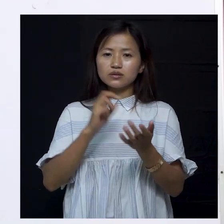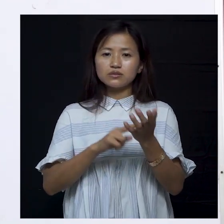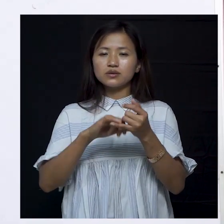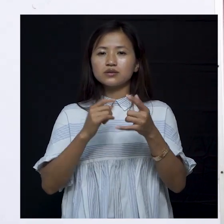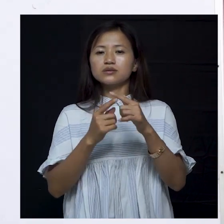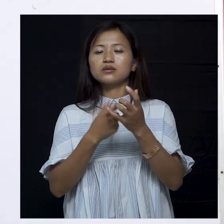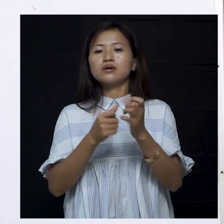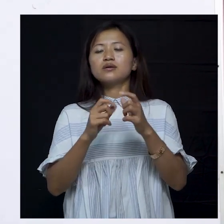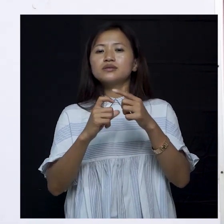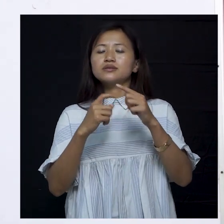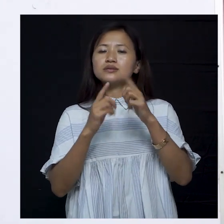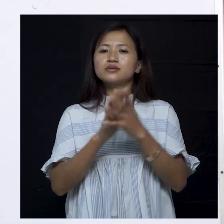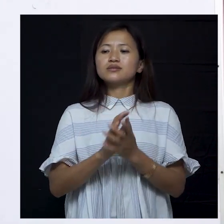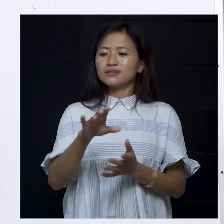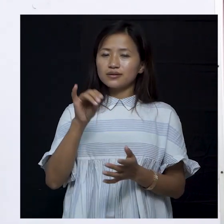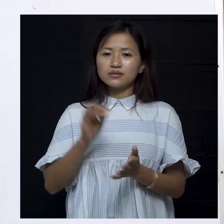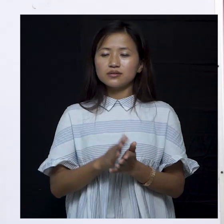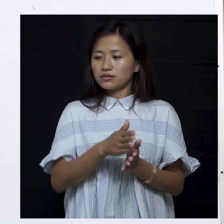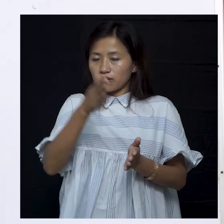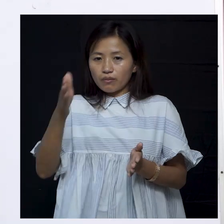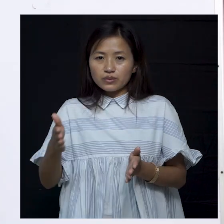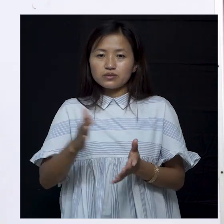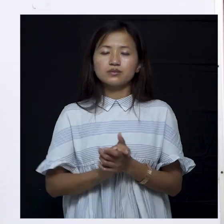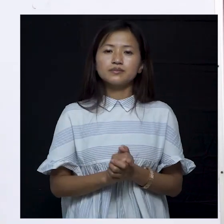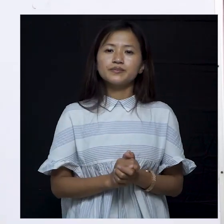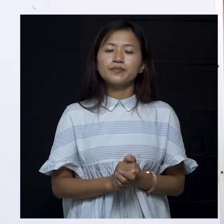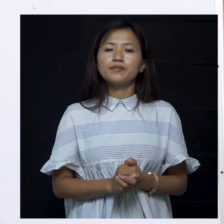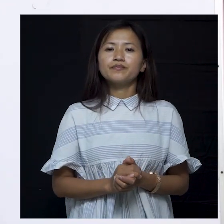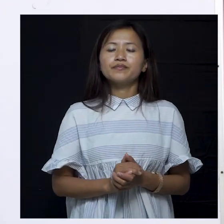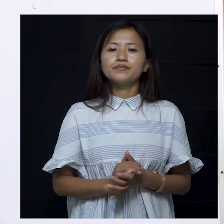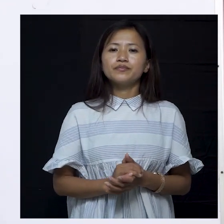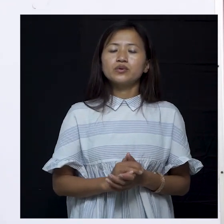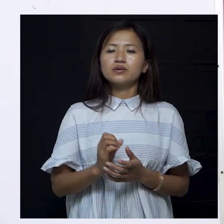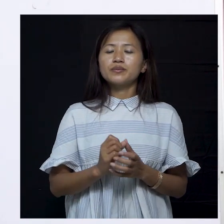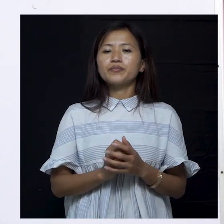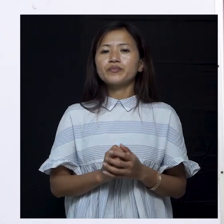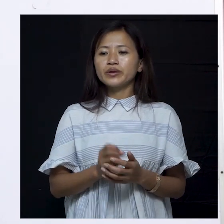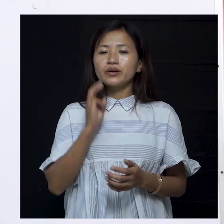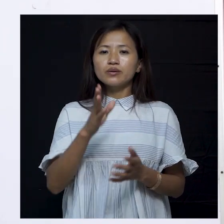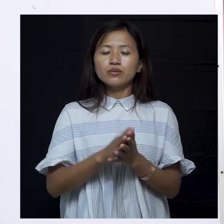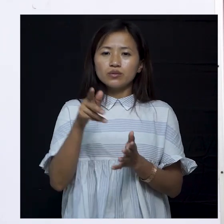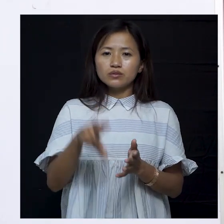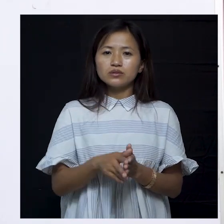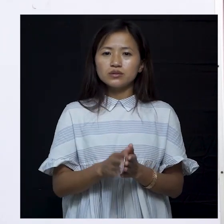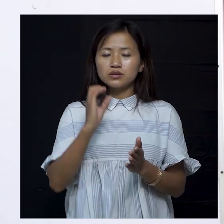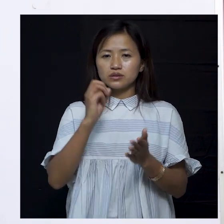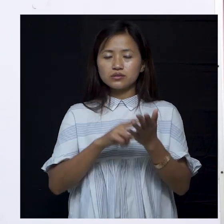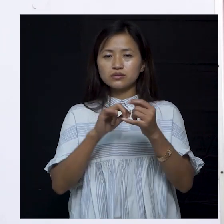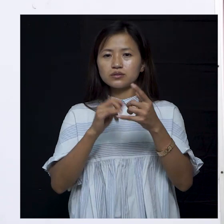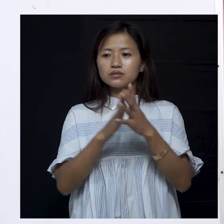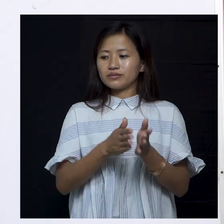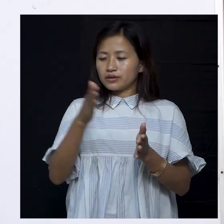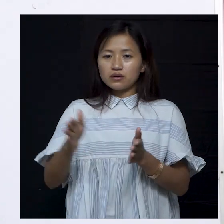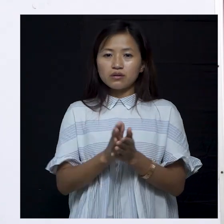Contrast, you can take it as opposite. Okay? Adverb clause of contrast. It will be in contrast to